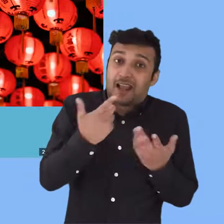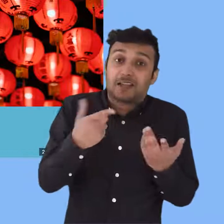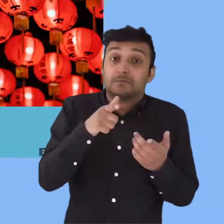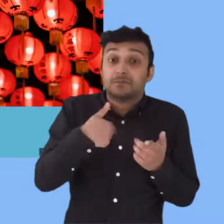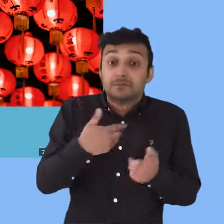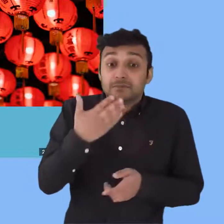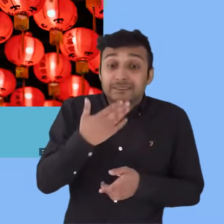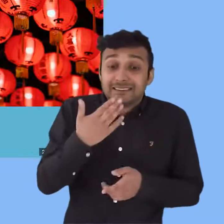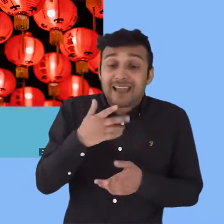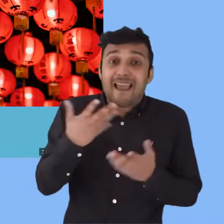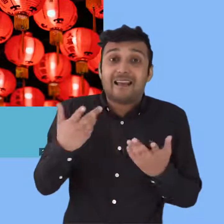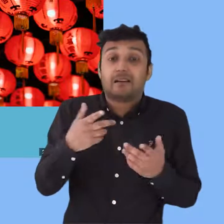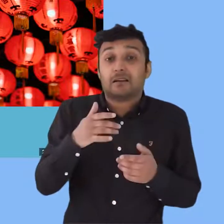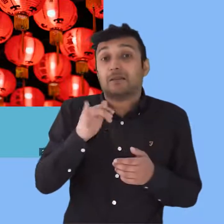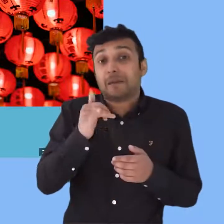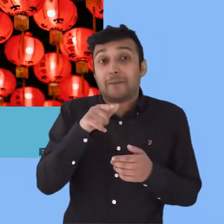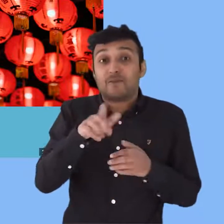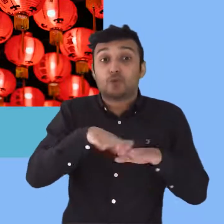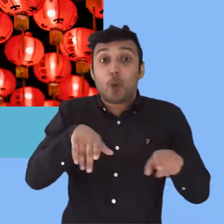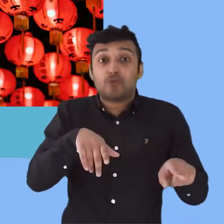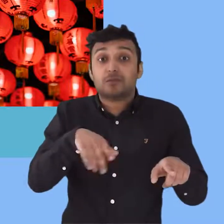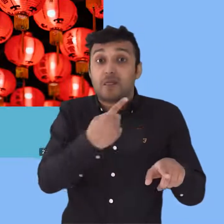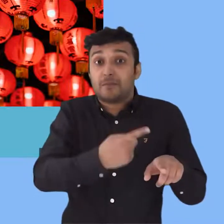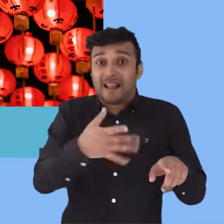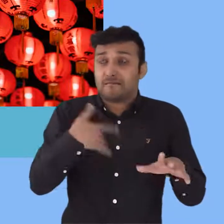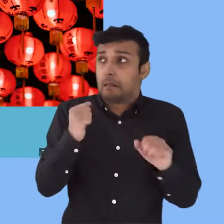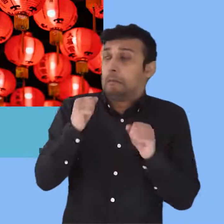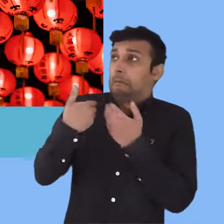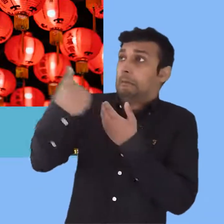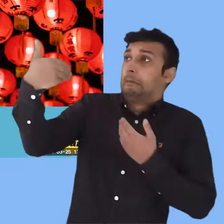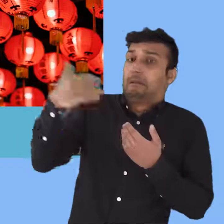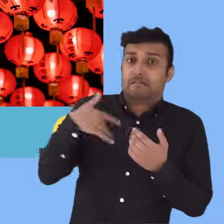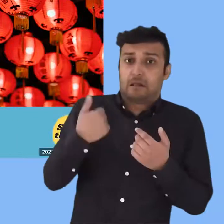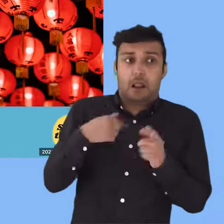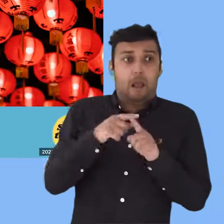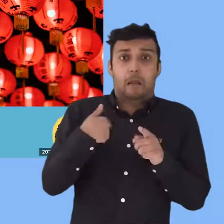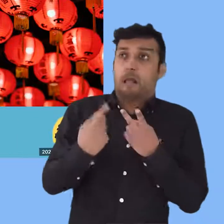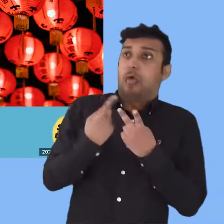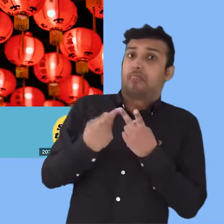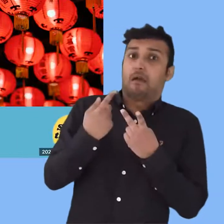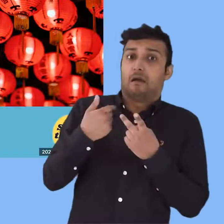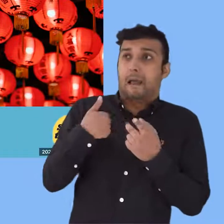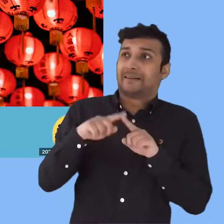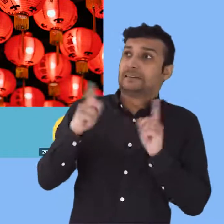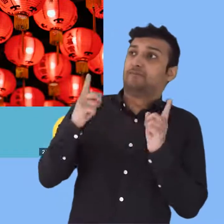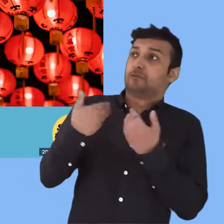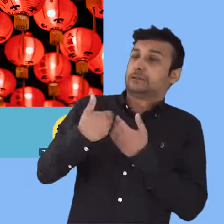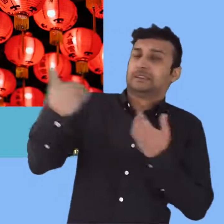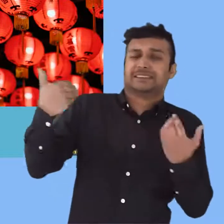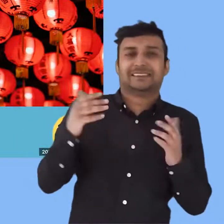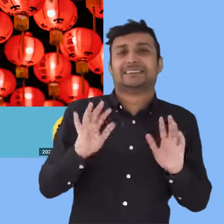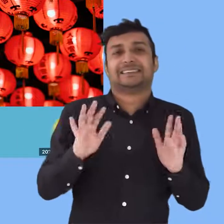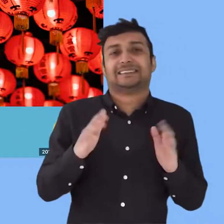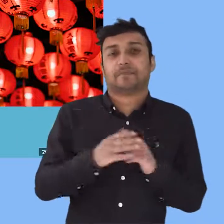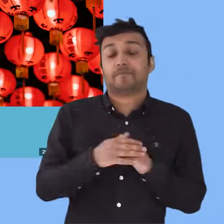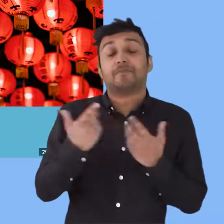wrong can be quite an othering experience for children and their family harm. So let's